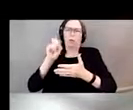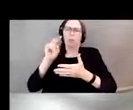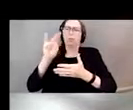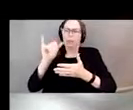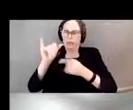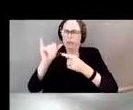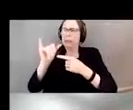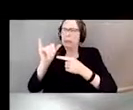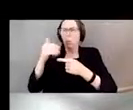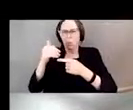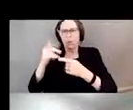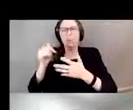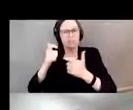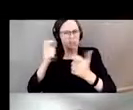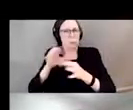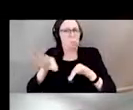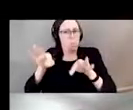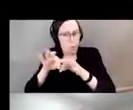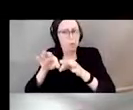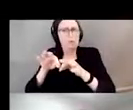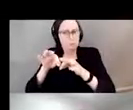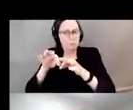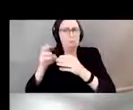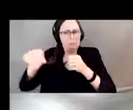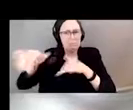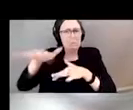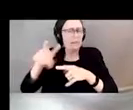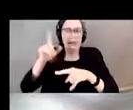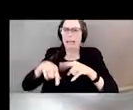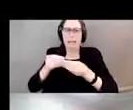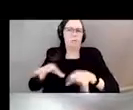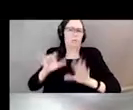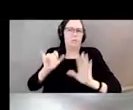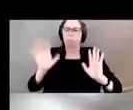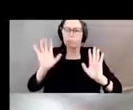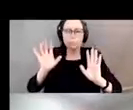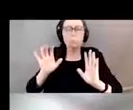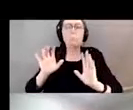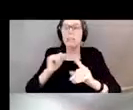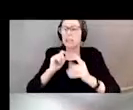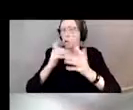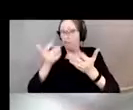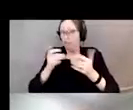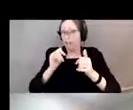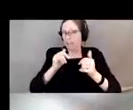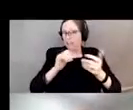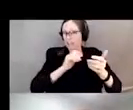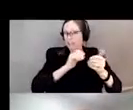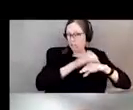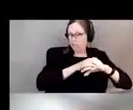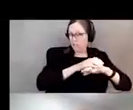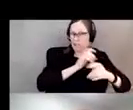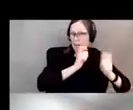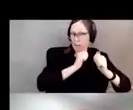a vital piece of territory that they cannot lose. The power that they're in competition against is